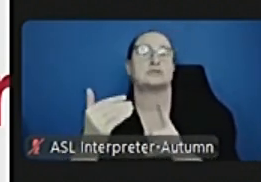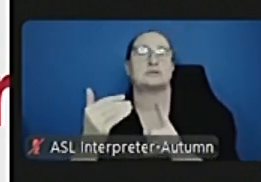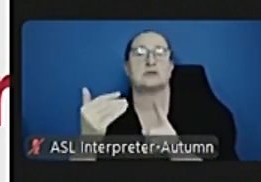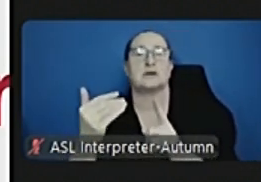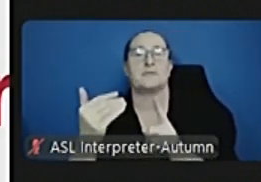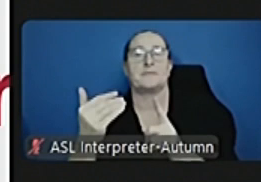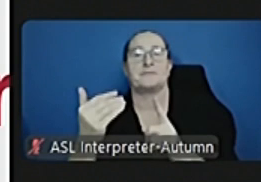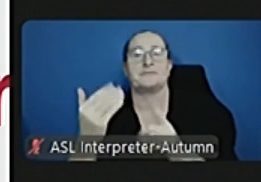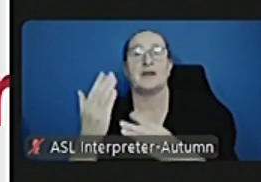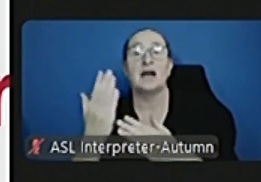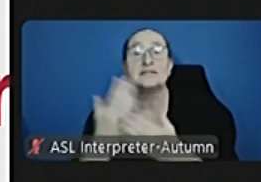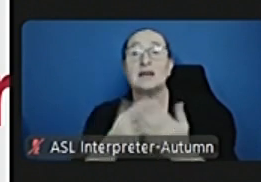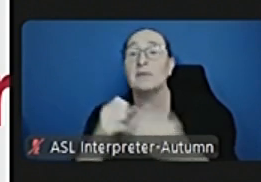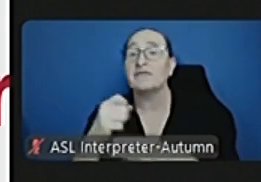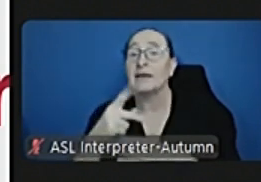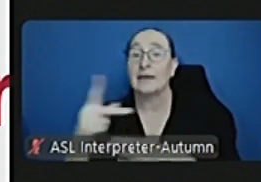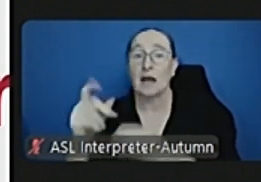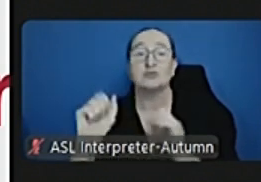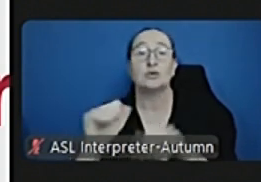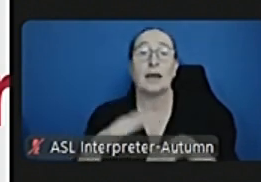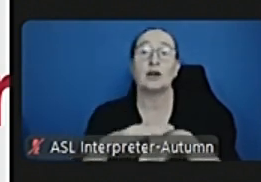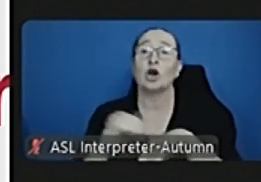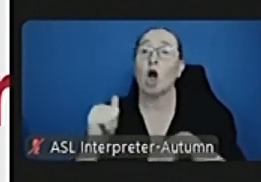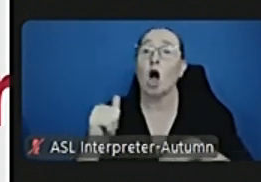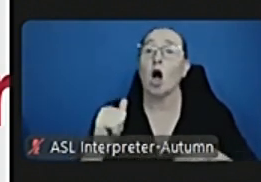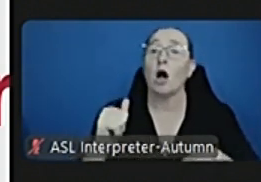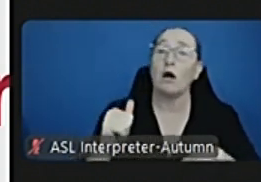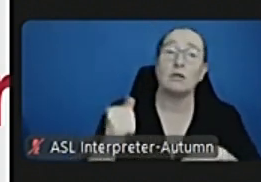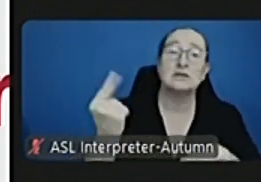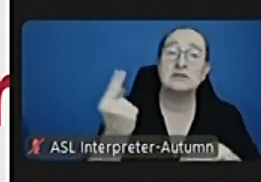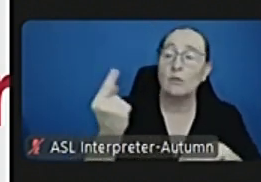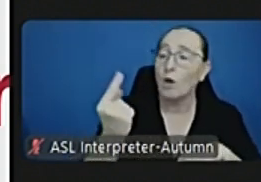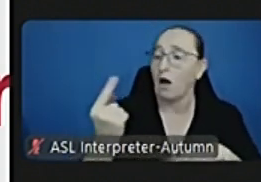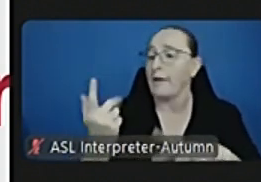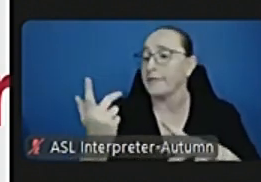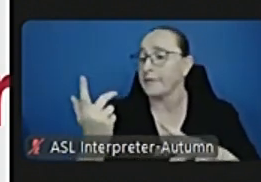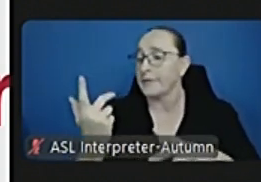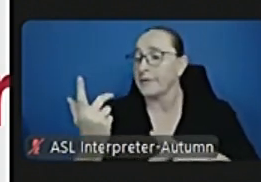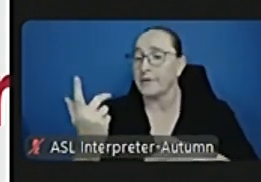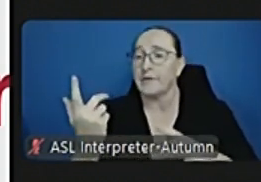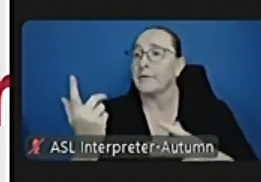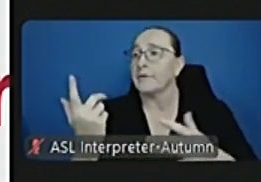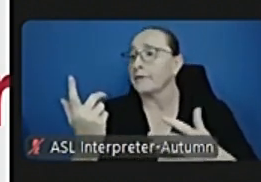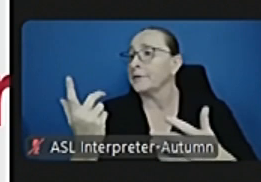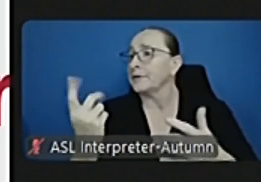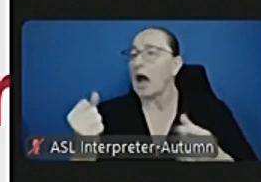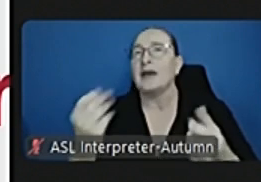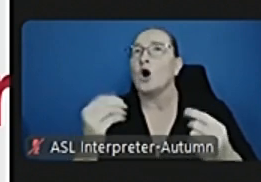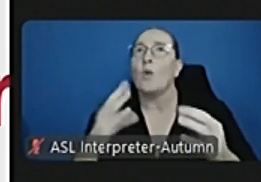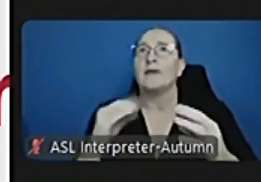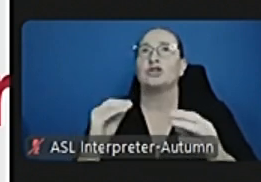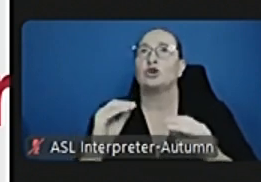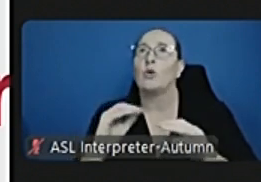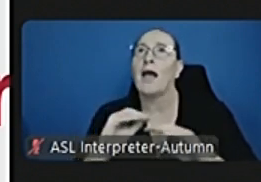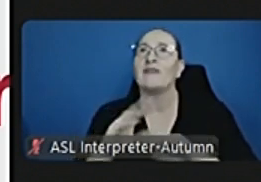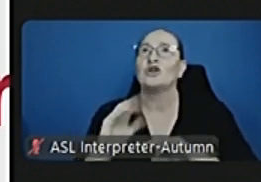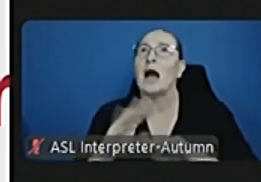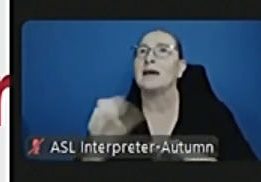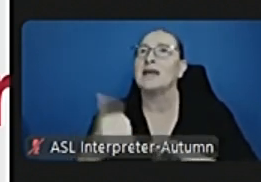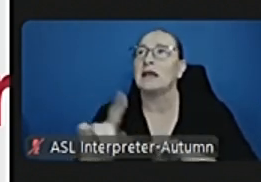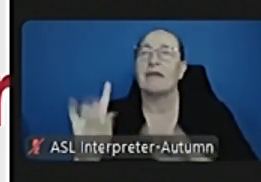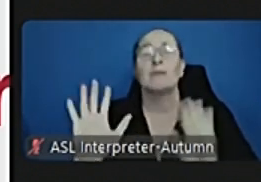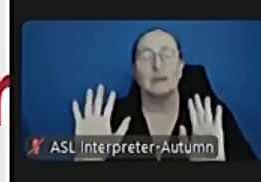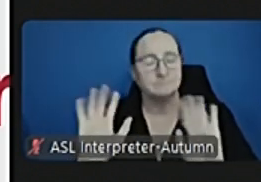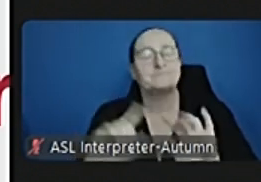some of the apps you can call so-and-so, and they do it for, I don't want to plug any instruments, but you know what